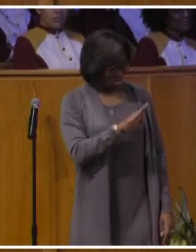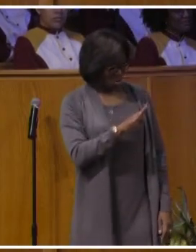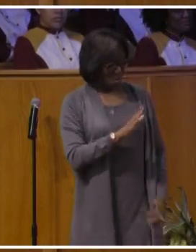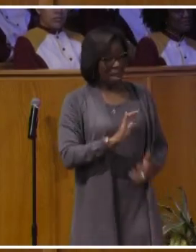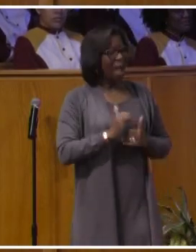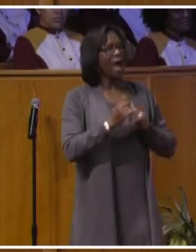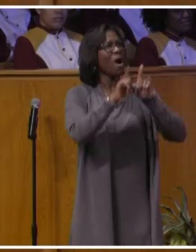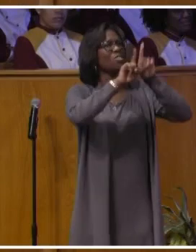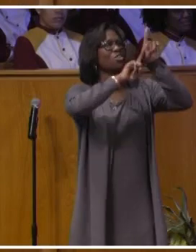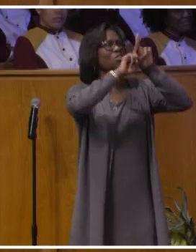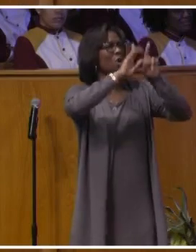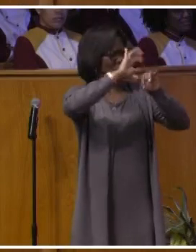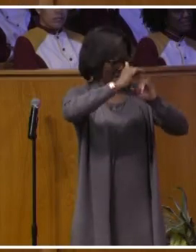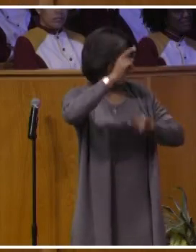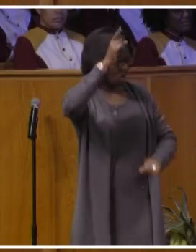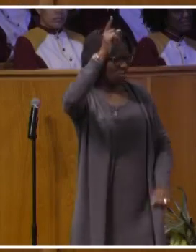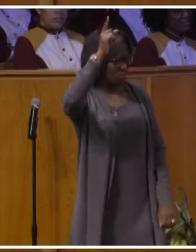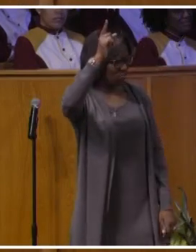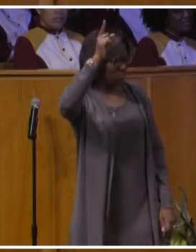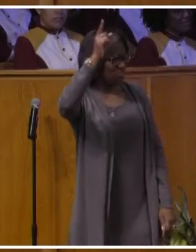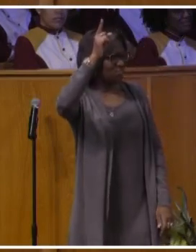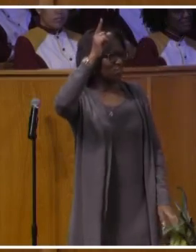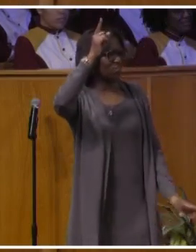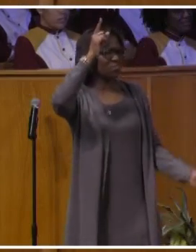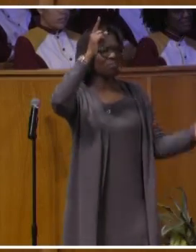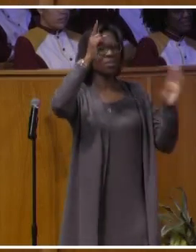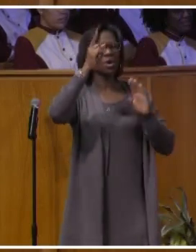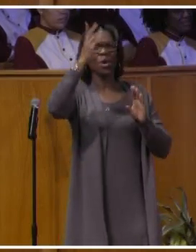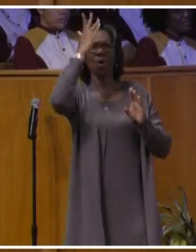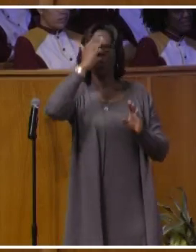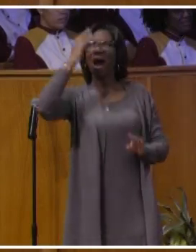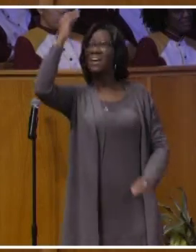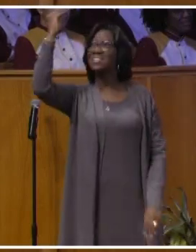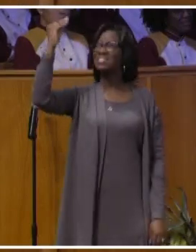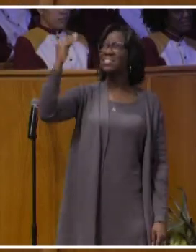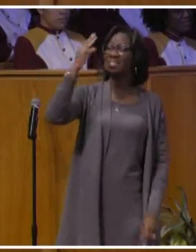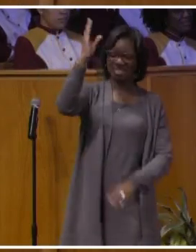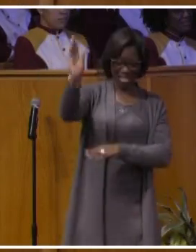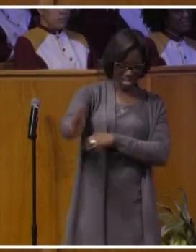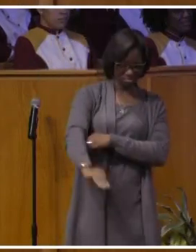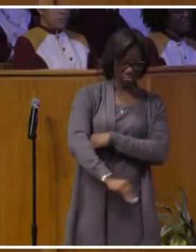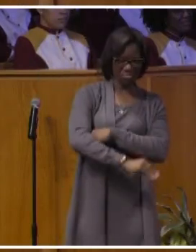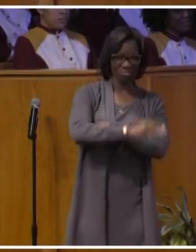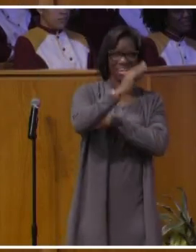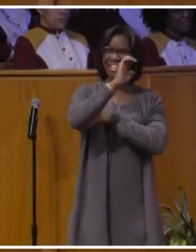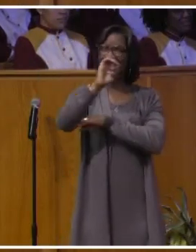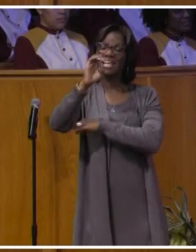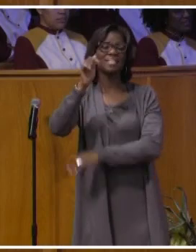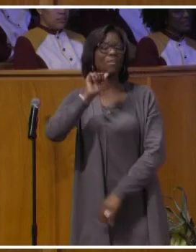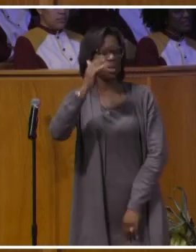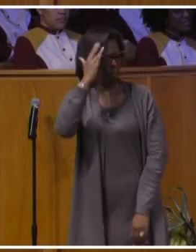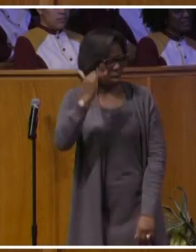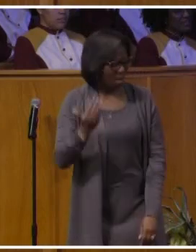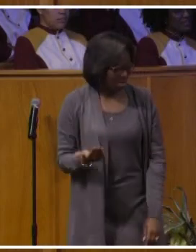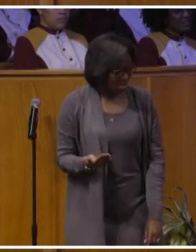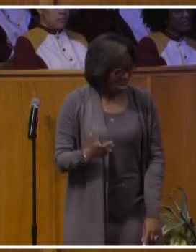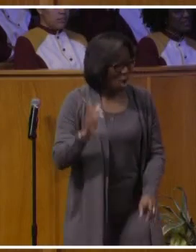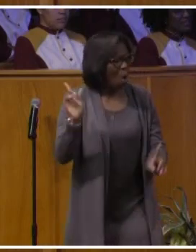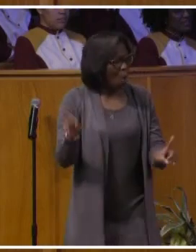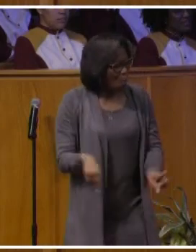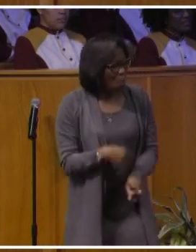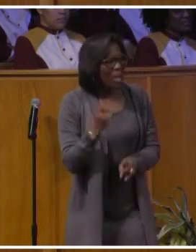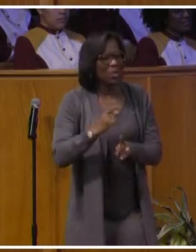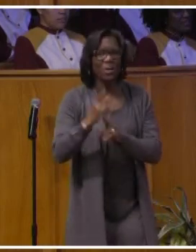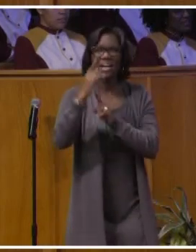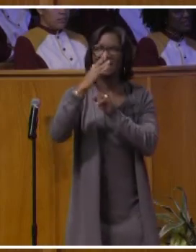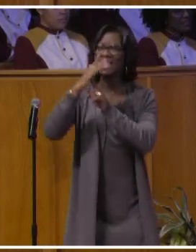did the stars get where they are? Why does the sun rise in the east every day? When will the